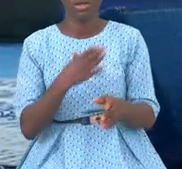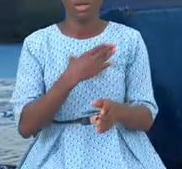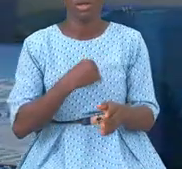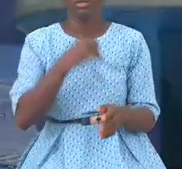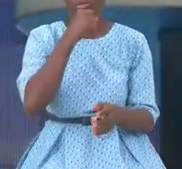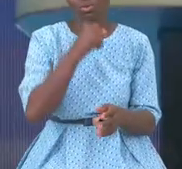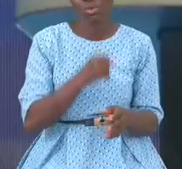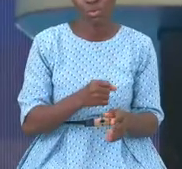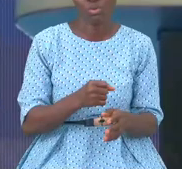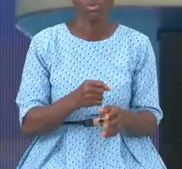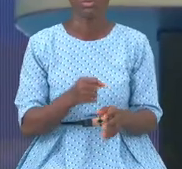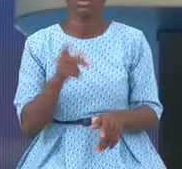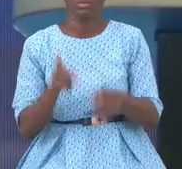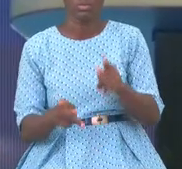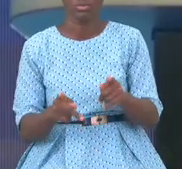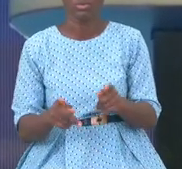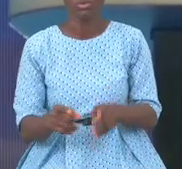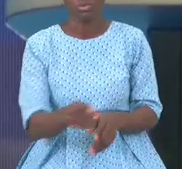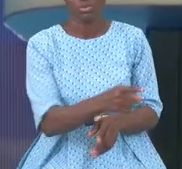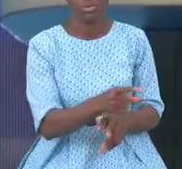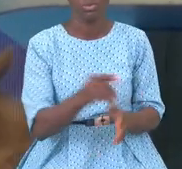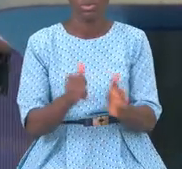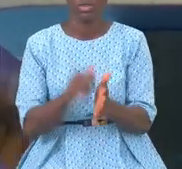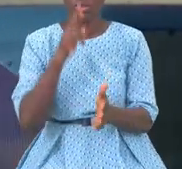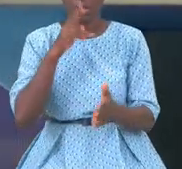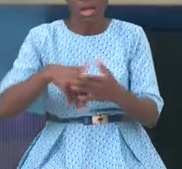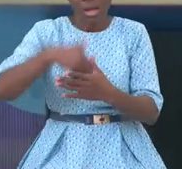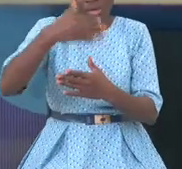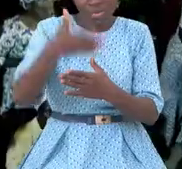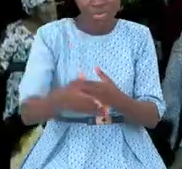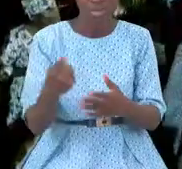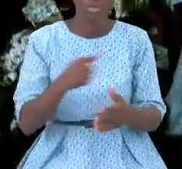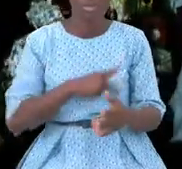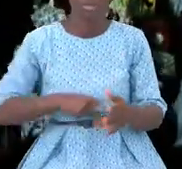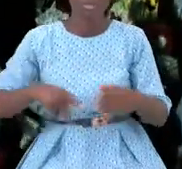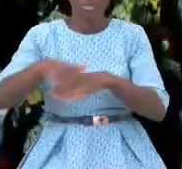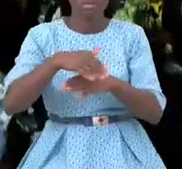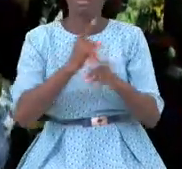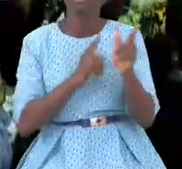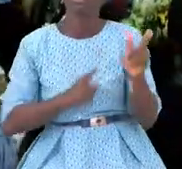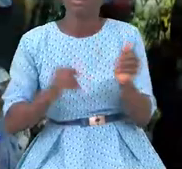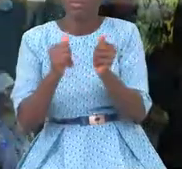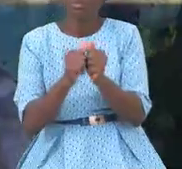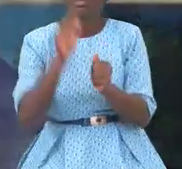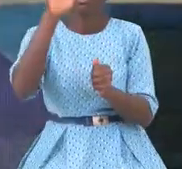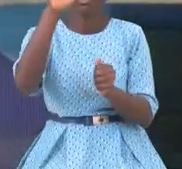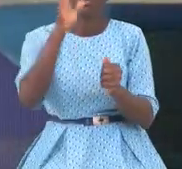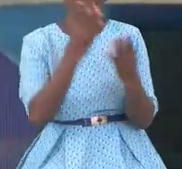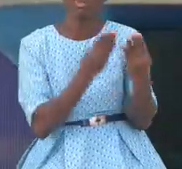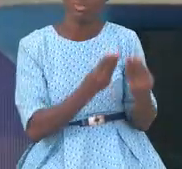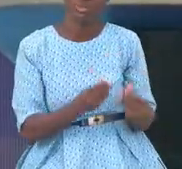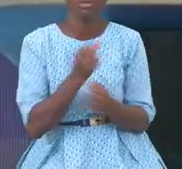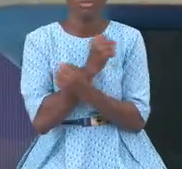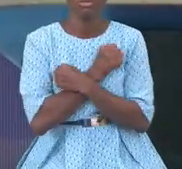Lord, with your gentle love, bring them in. Amen. Those who are in the kingdom already,